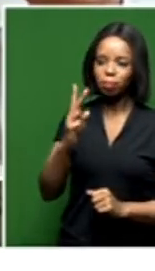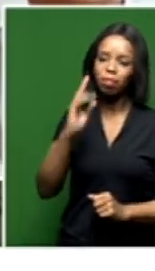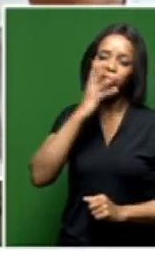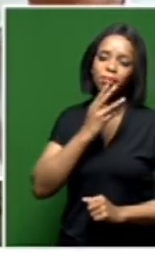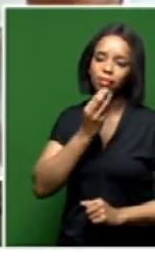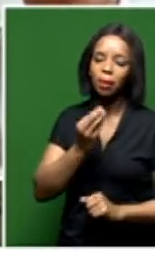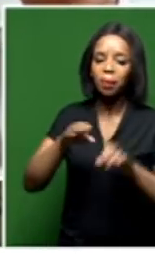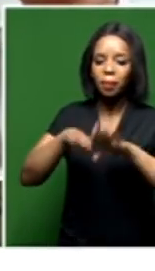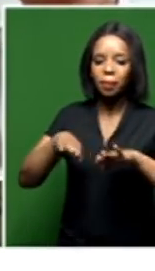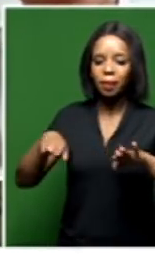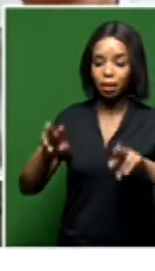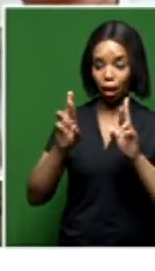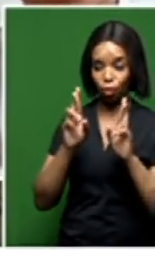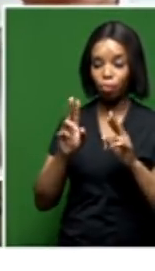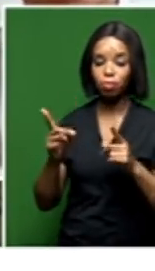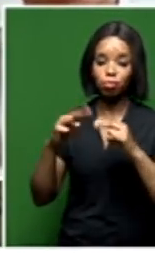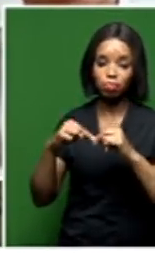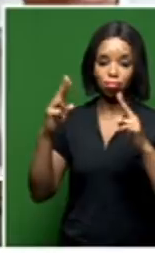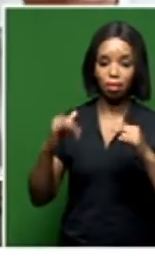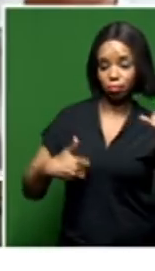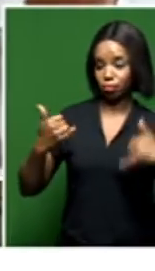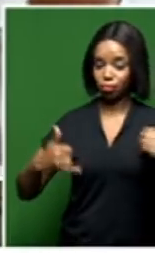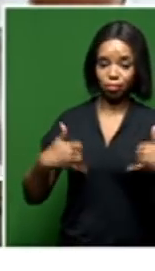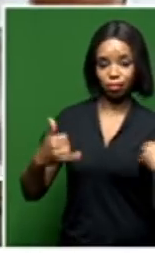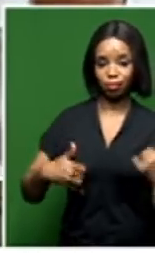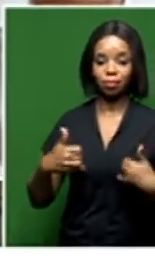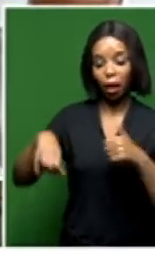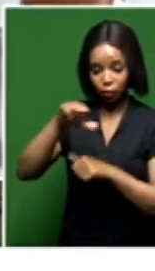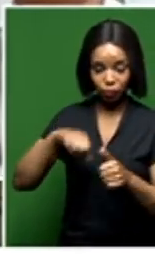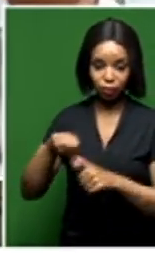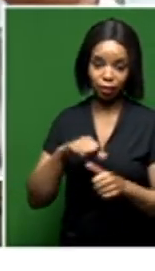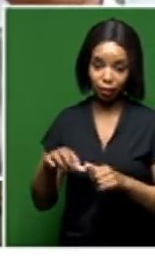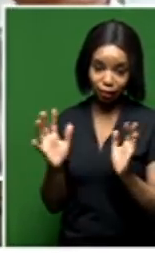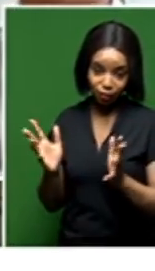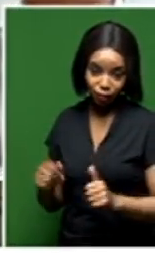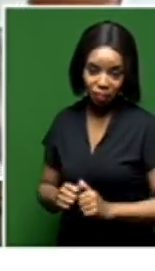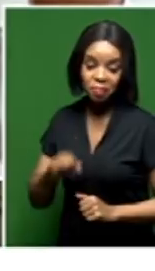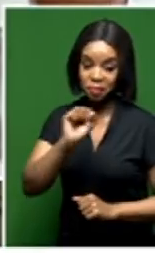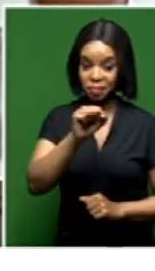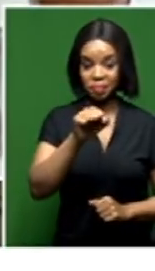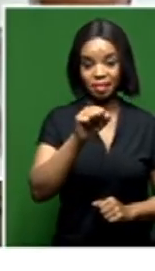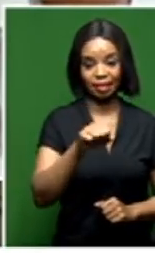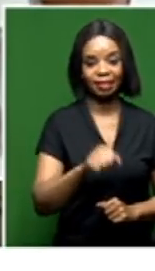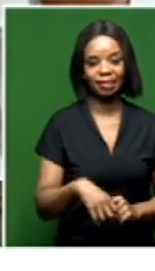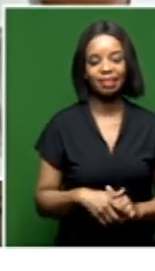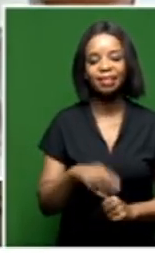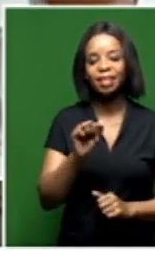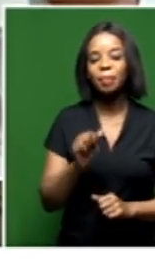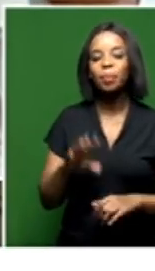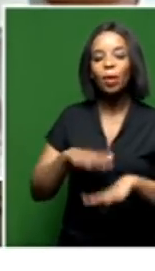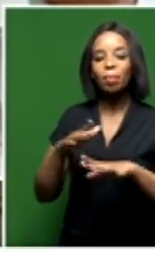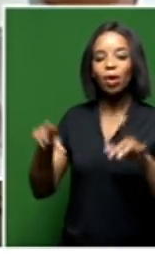hope you went and had a little bit of fun in your final years. A social life? Are you allowed to add that in? Definitely. Yeah, no.